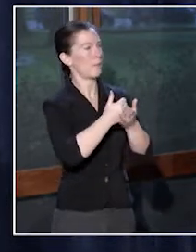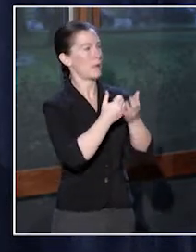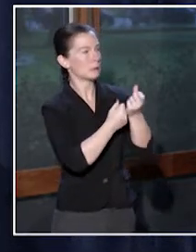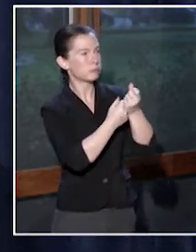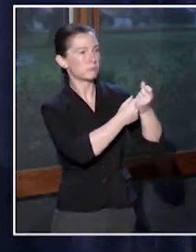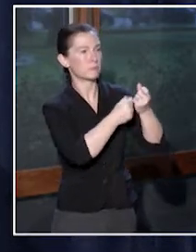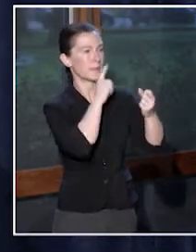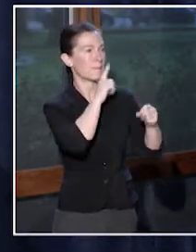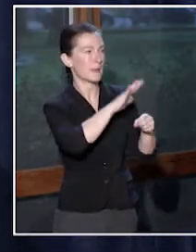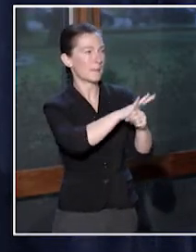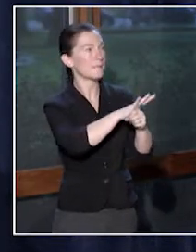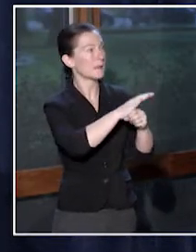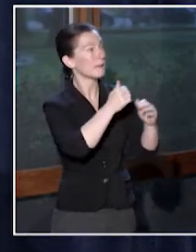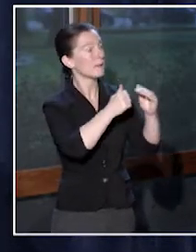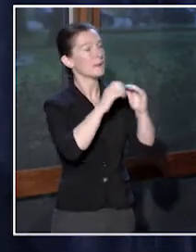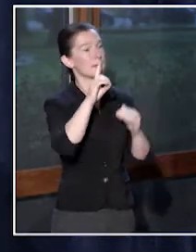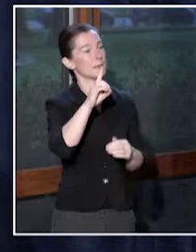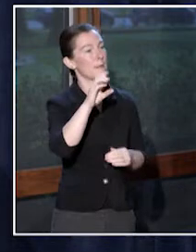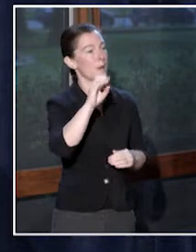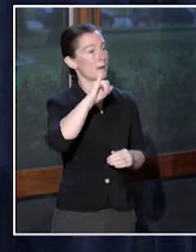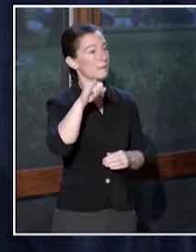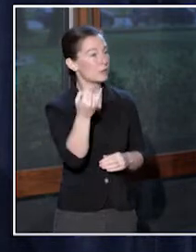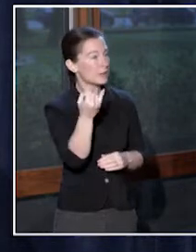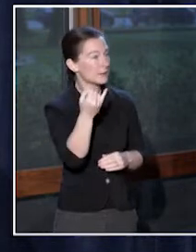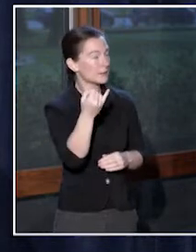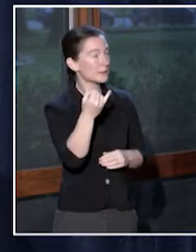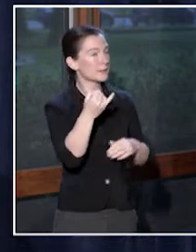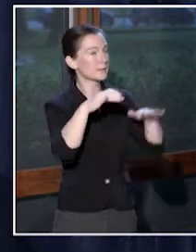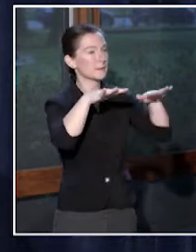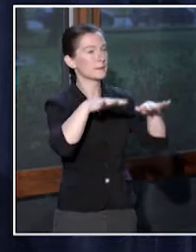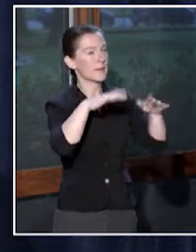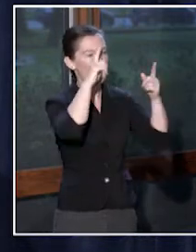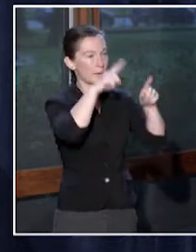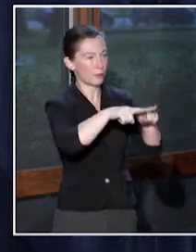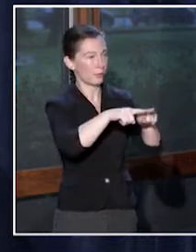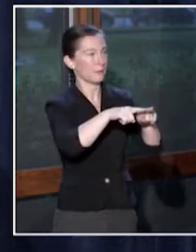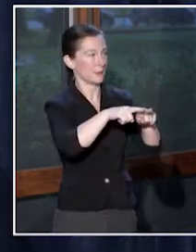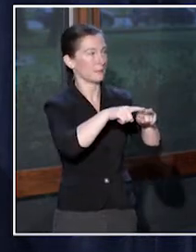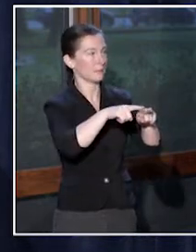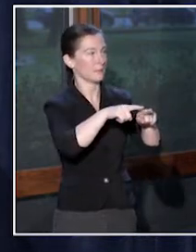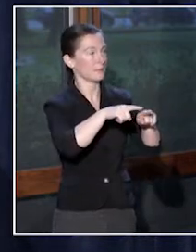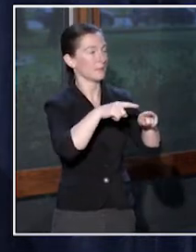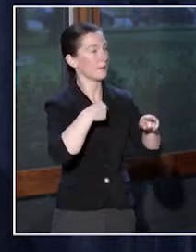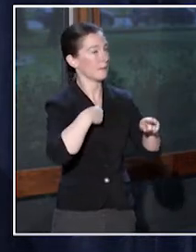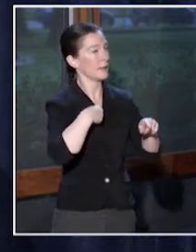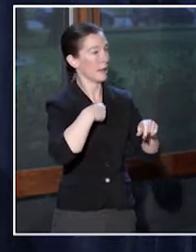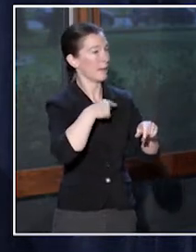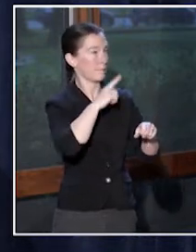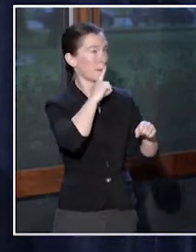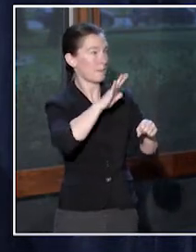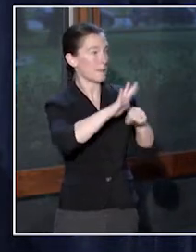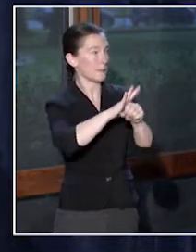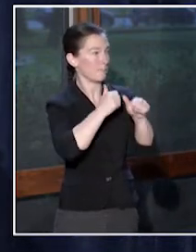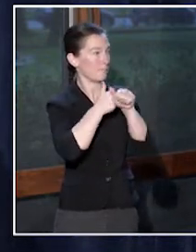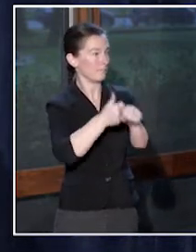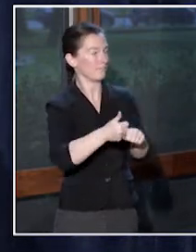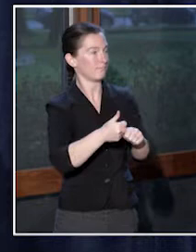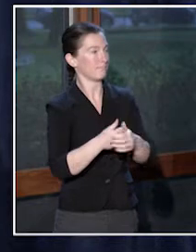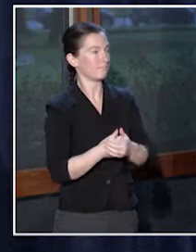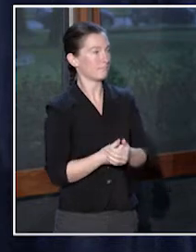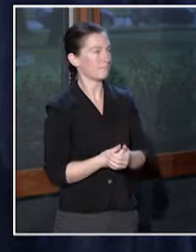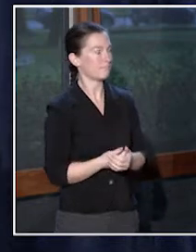commitments under the Department of Justice settlement agreement, which I have committed to. One who could